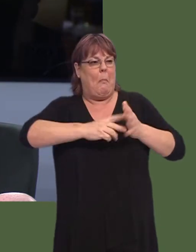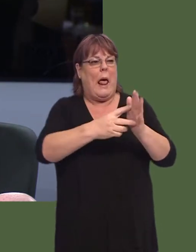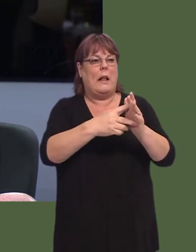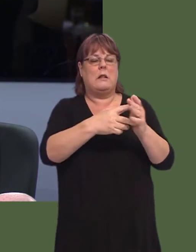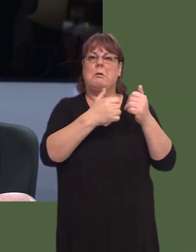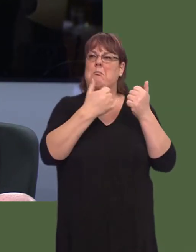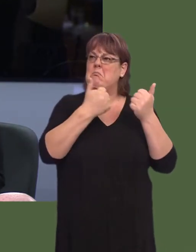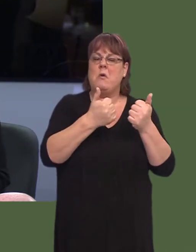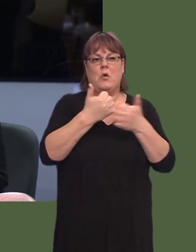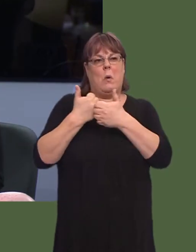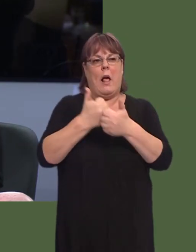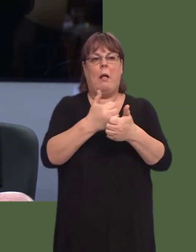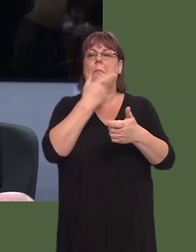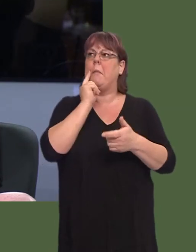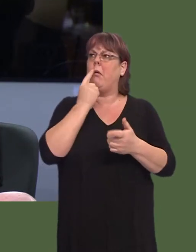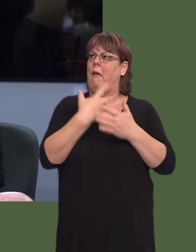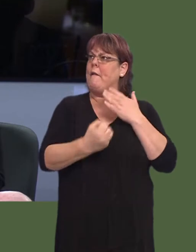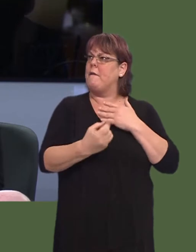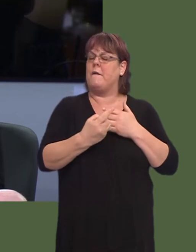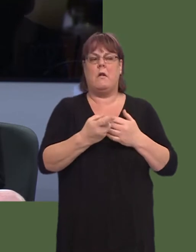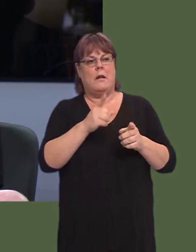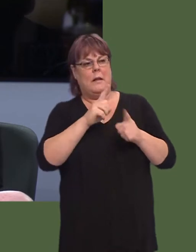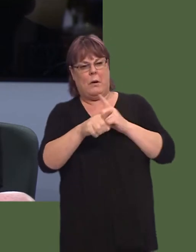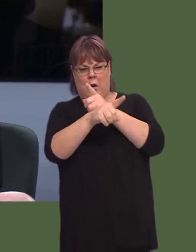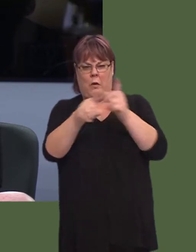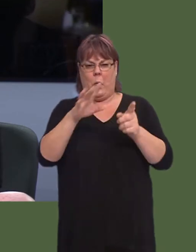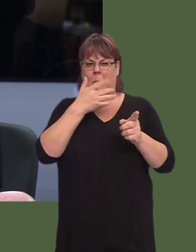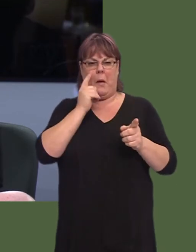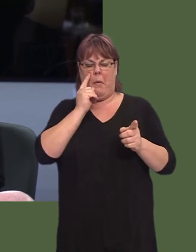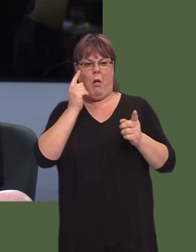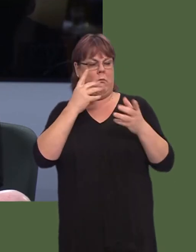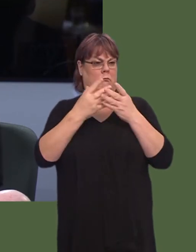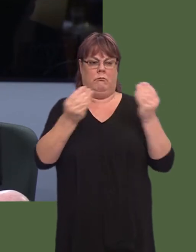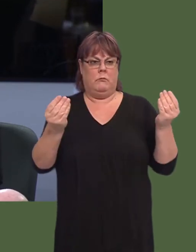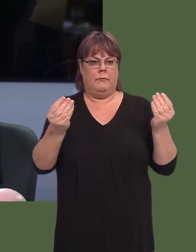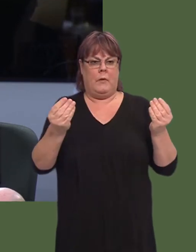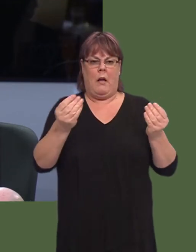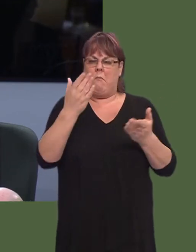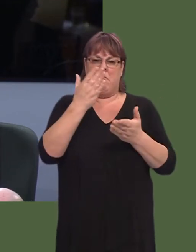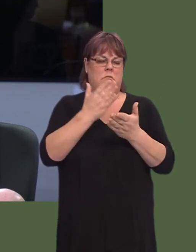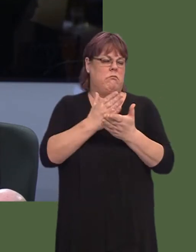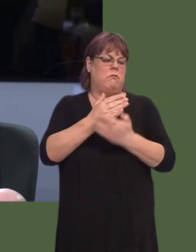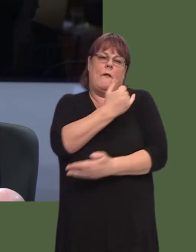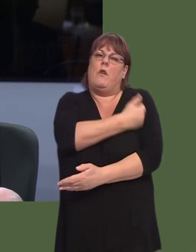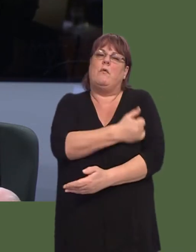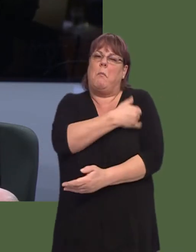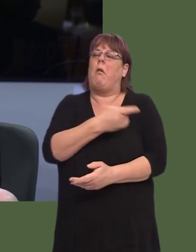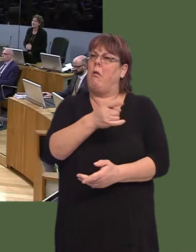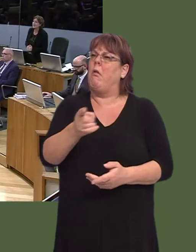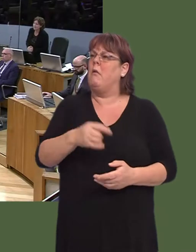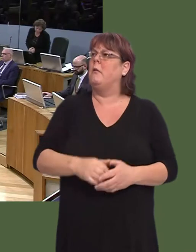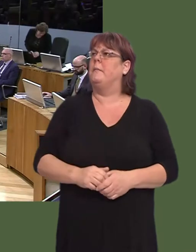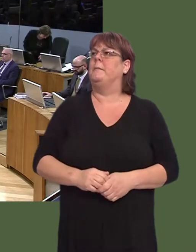plans are in place for these people who, you know, in some occasions are falling through the net and becoming, you know, very, very vulnerable